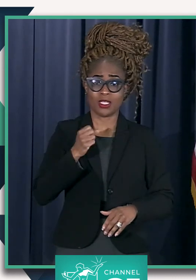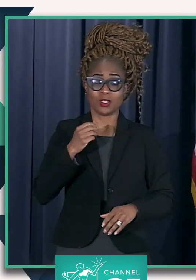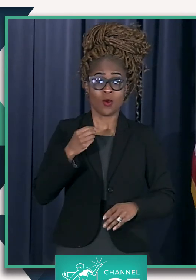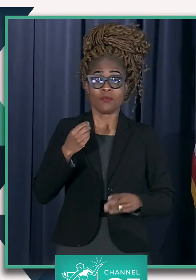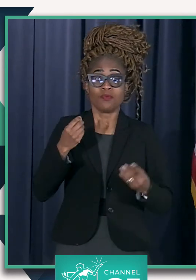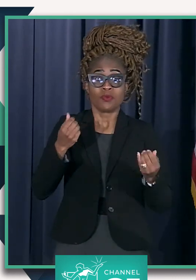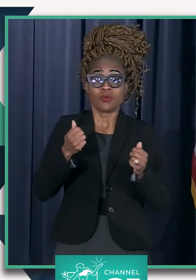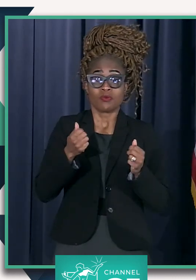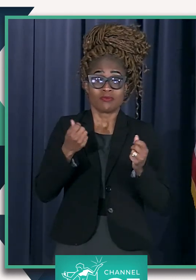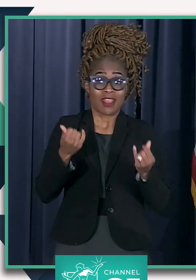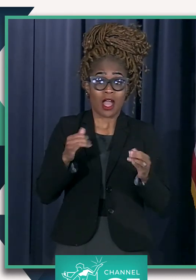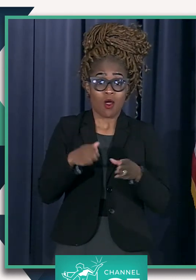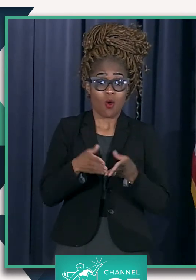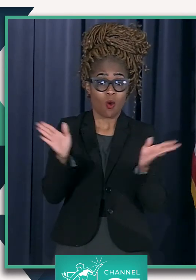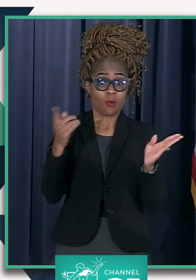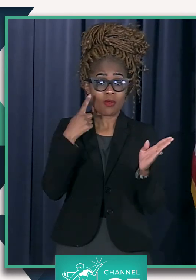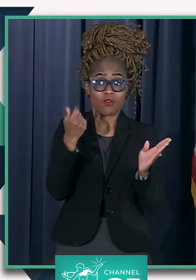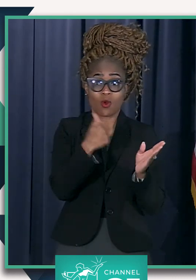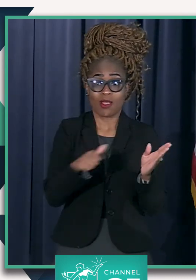questions.